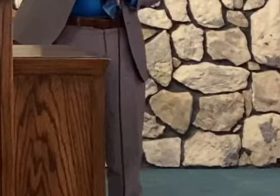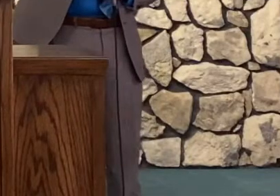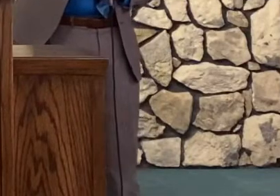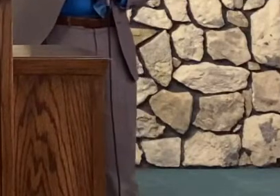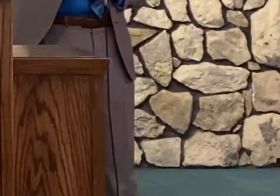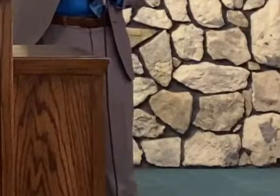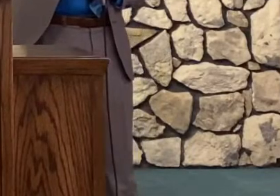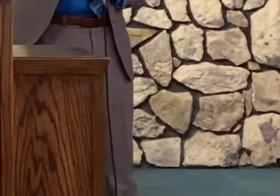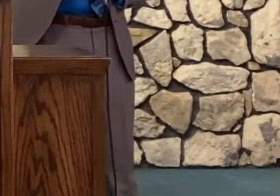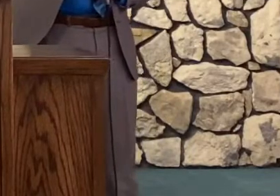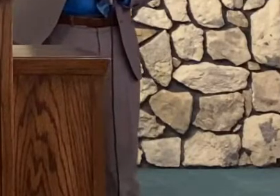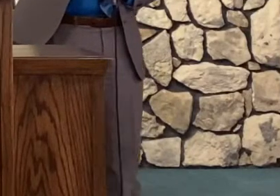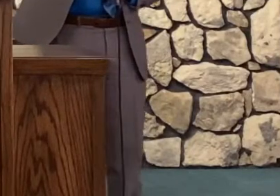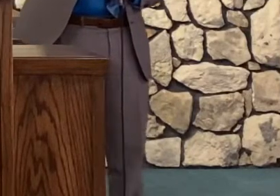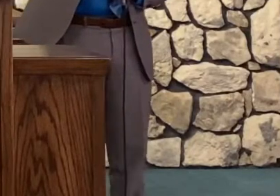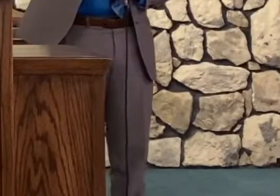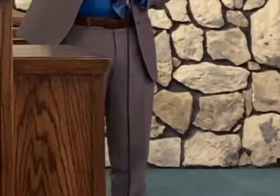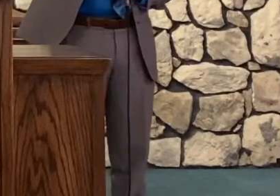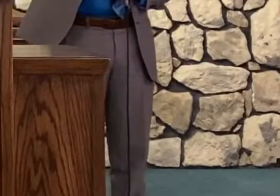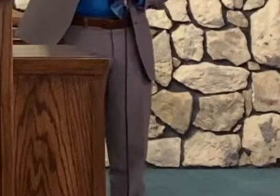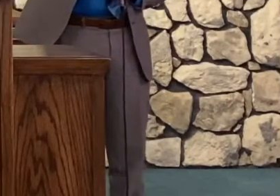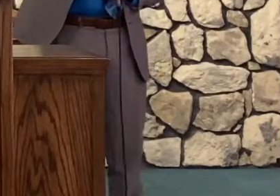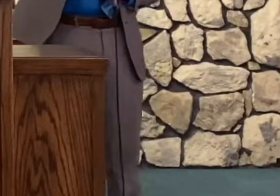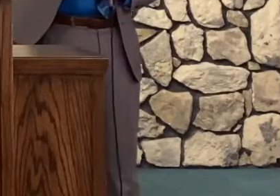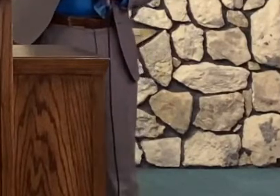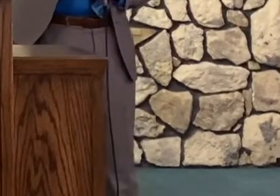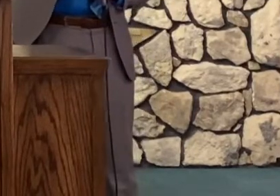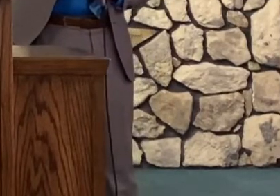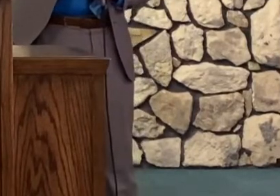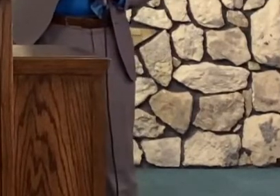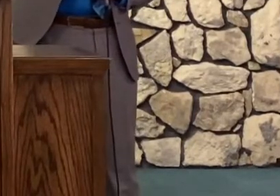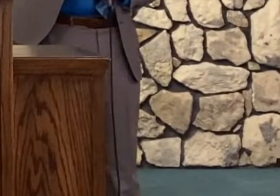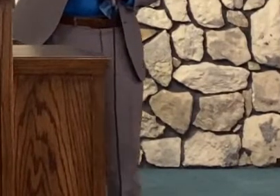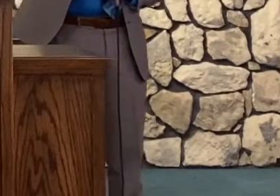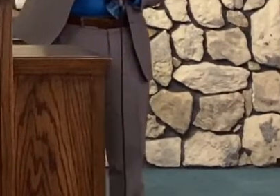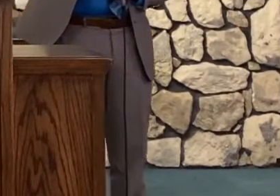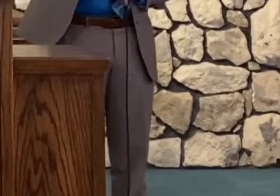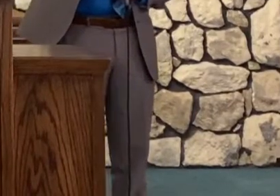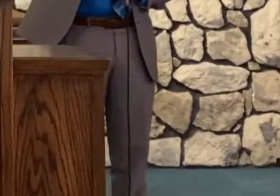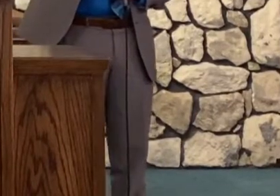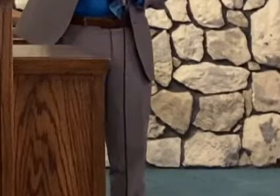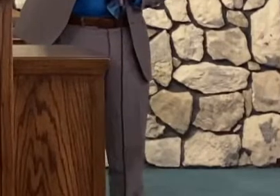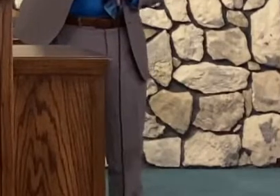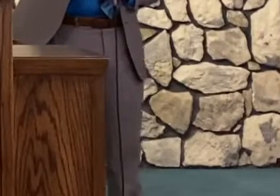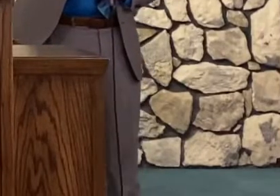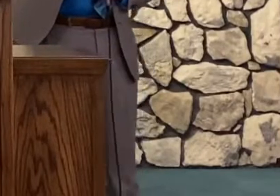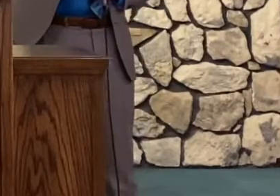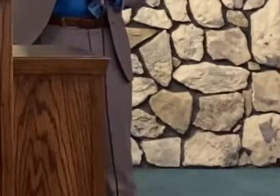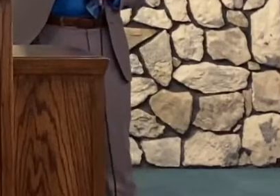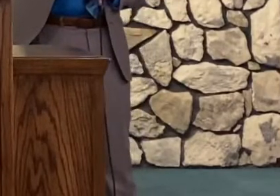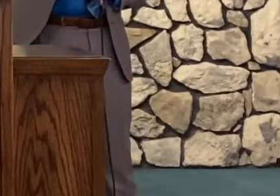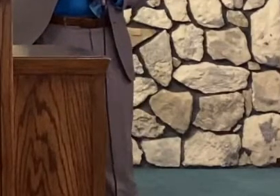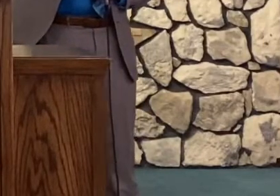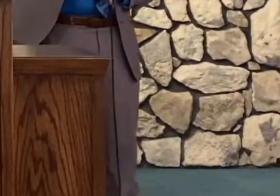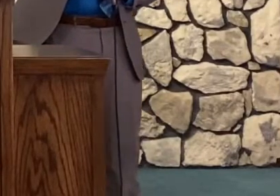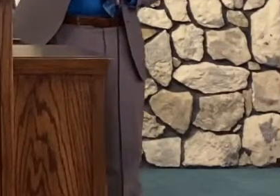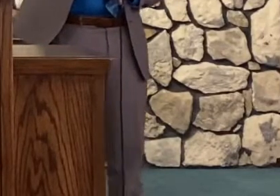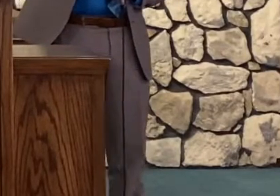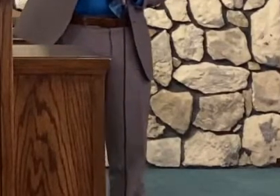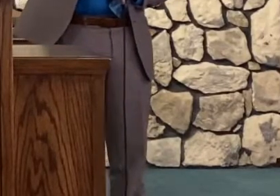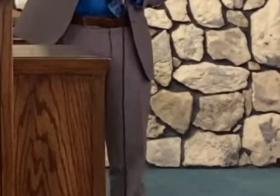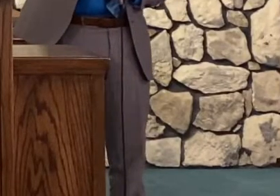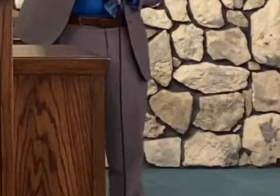this service. I ask you today, God, those that are all across the United